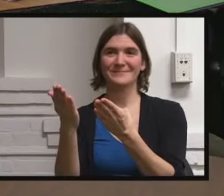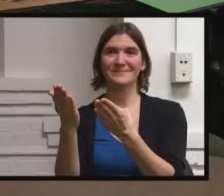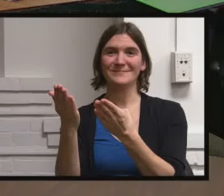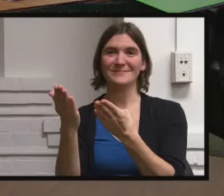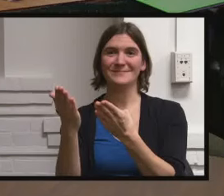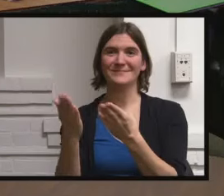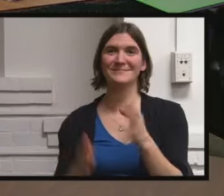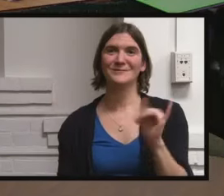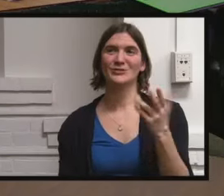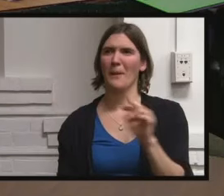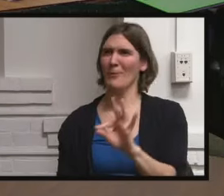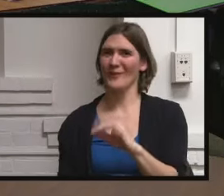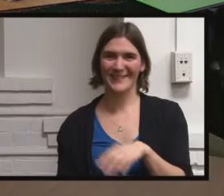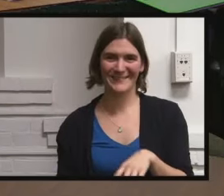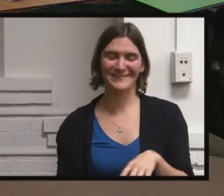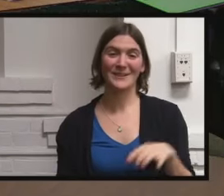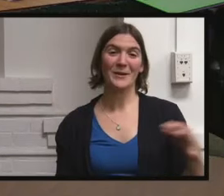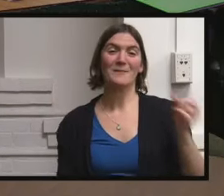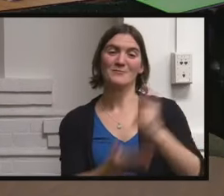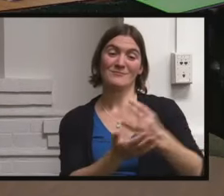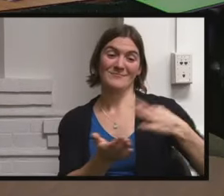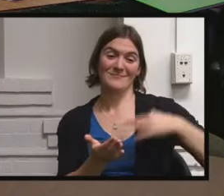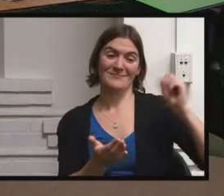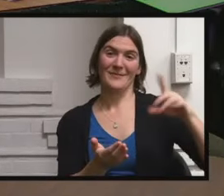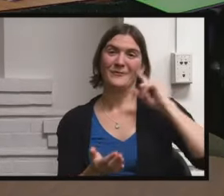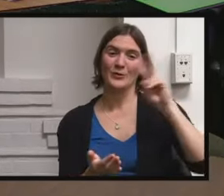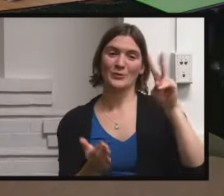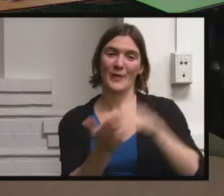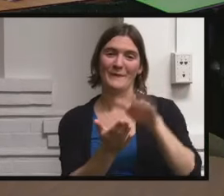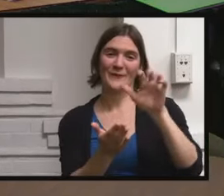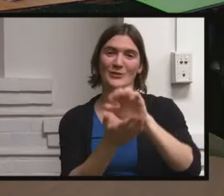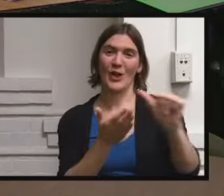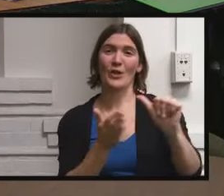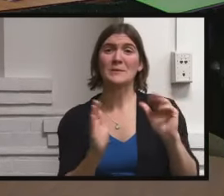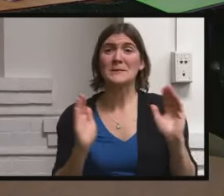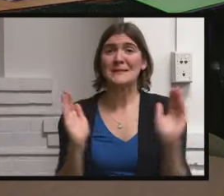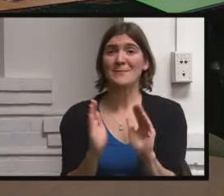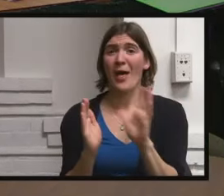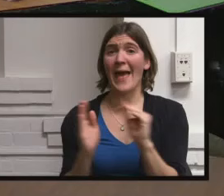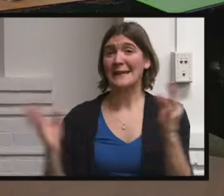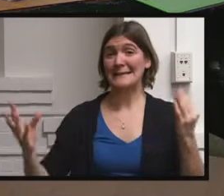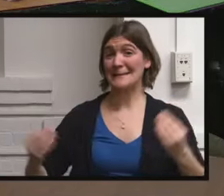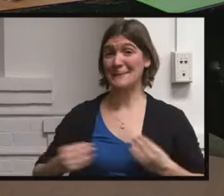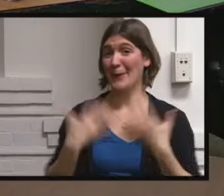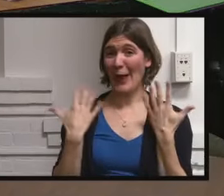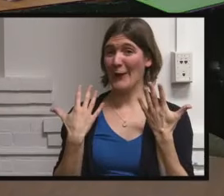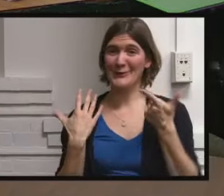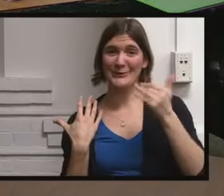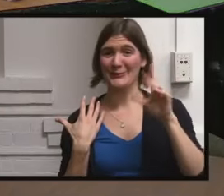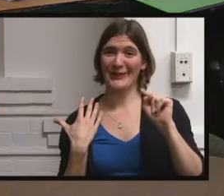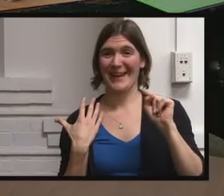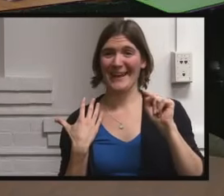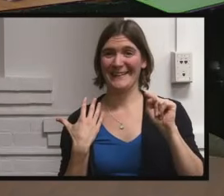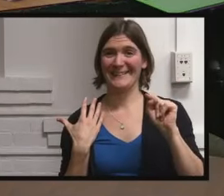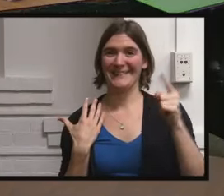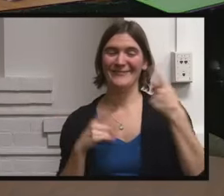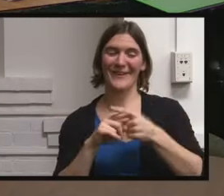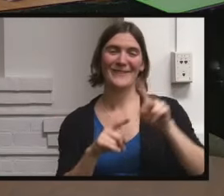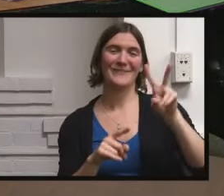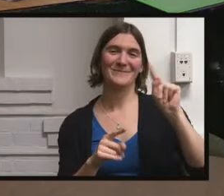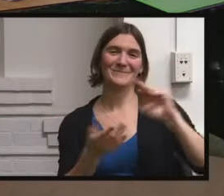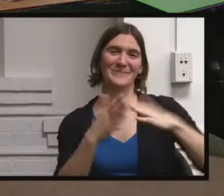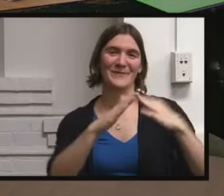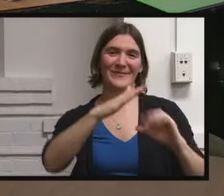Oh, I will. To approve an application for a $2,500 small and inspiring grant from the Vermont